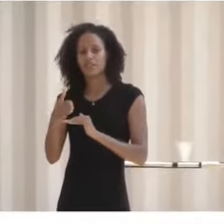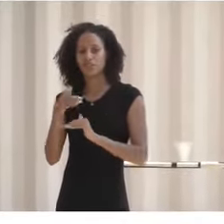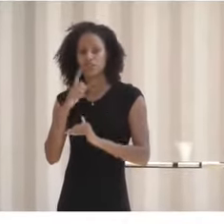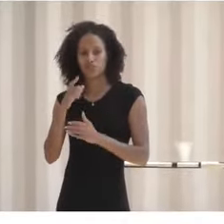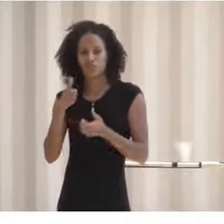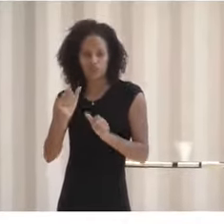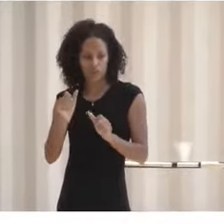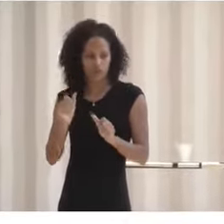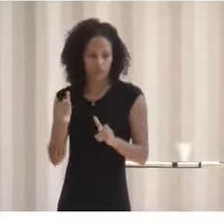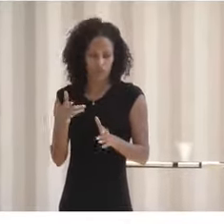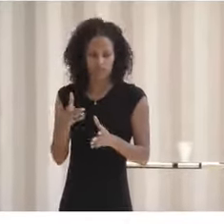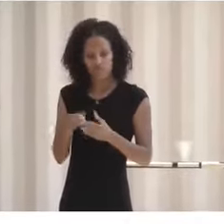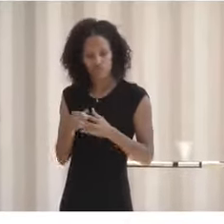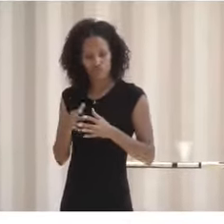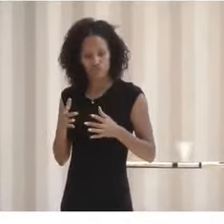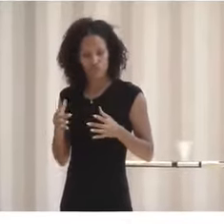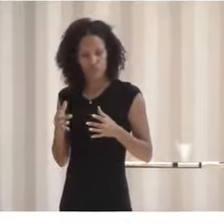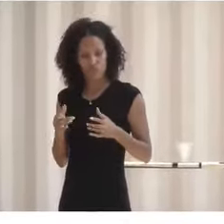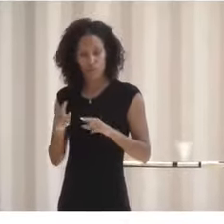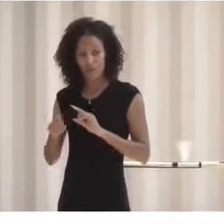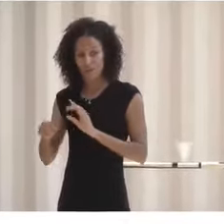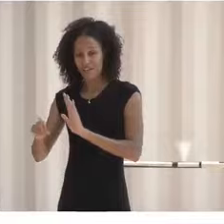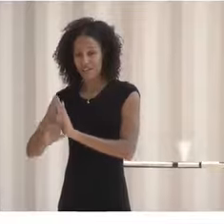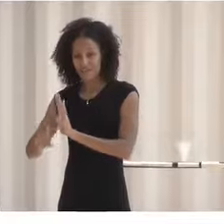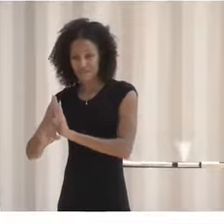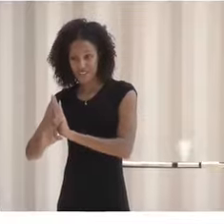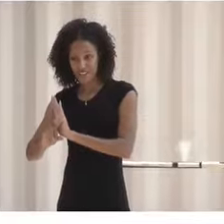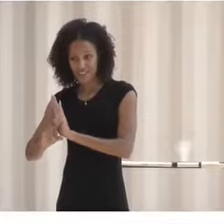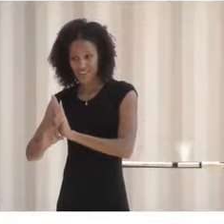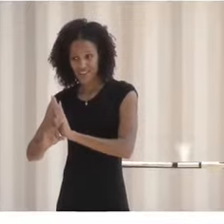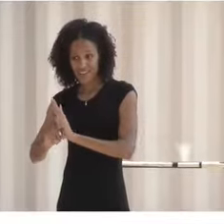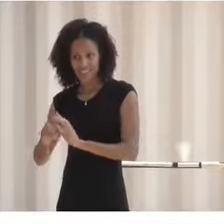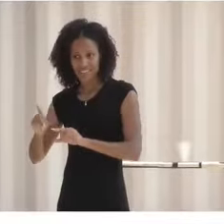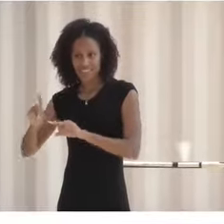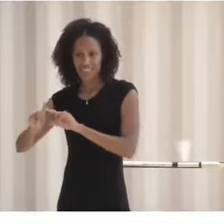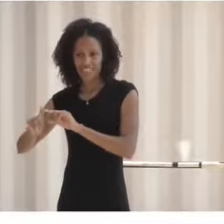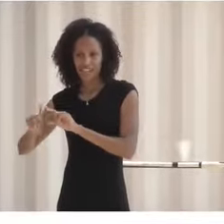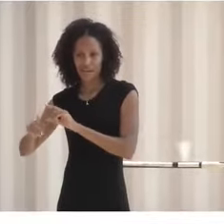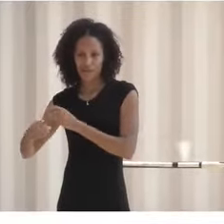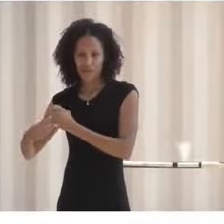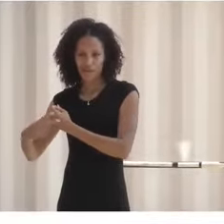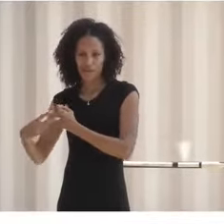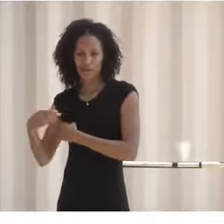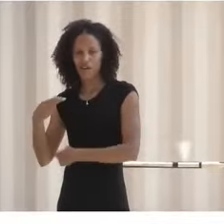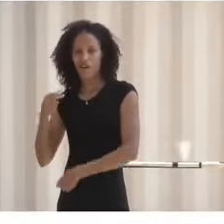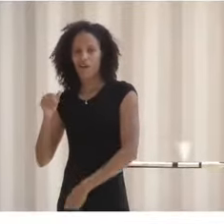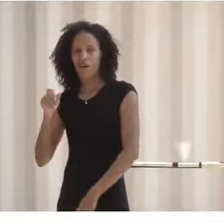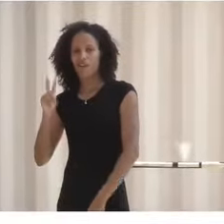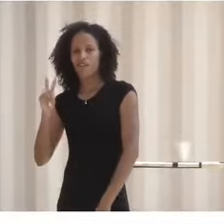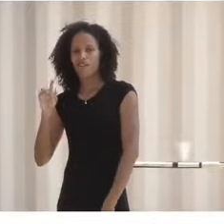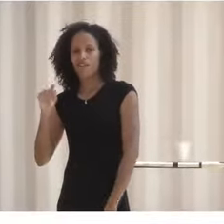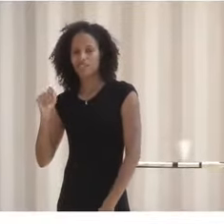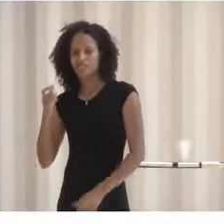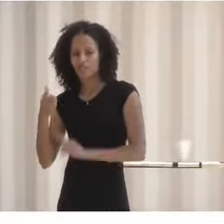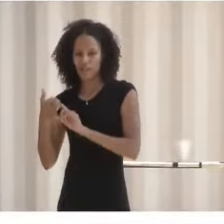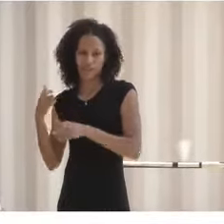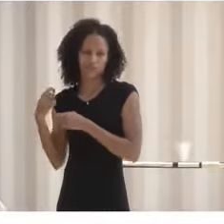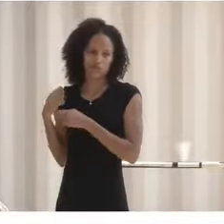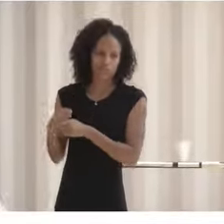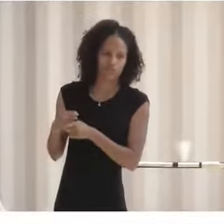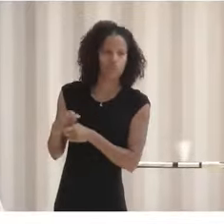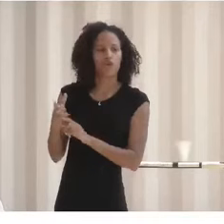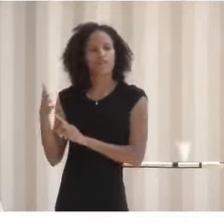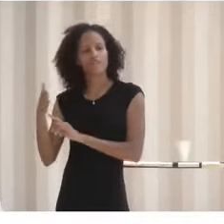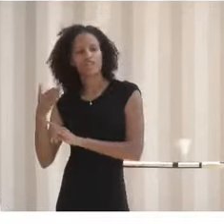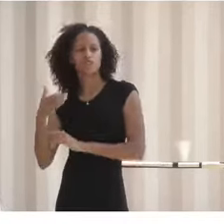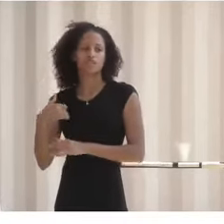start to recover. The bad news is that they can't be harvested using conventional fishing gear like lines or nets.